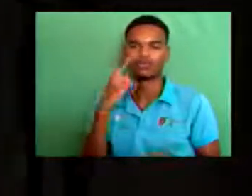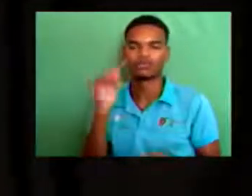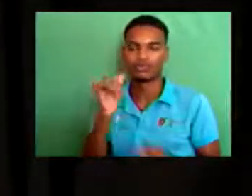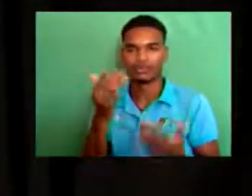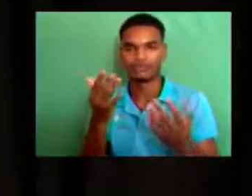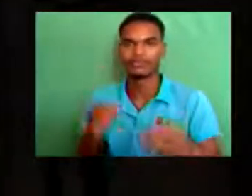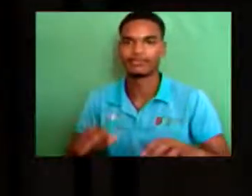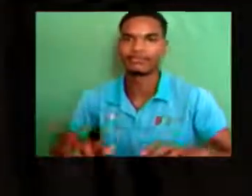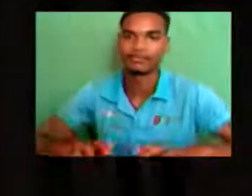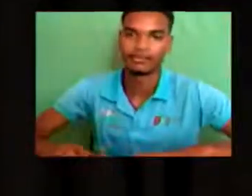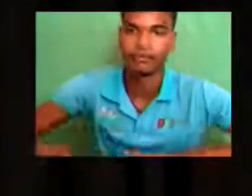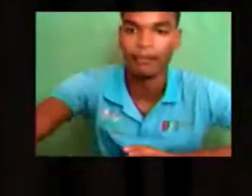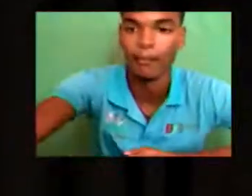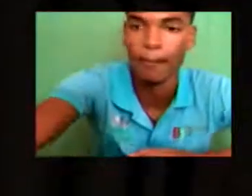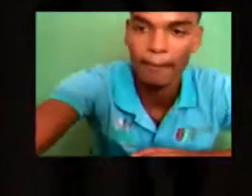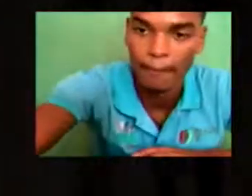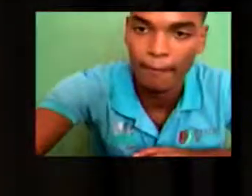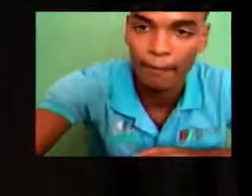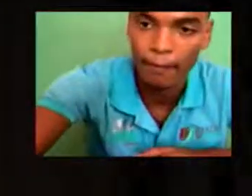Ed.